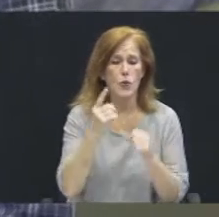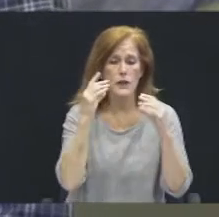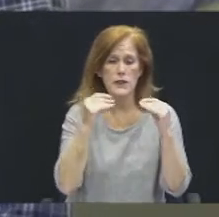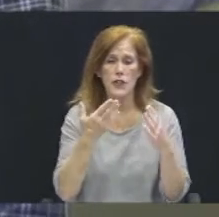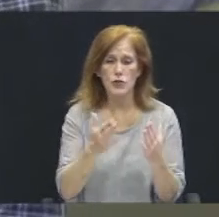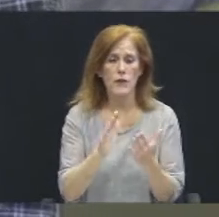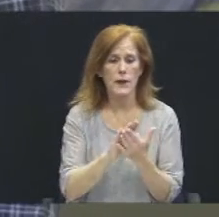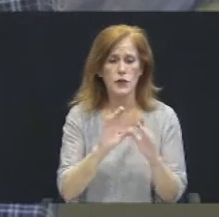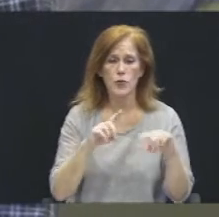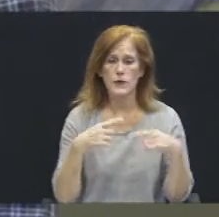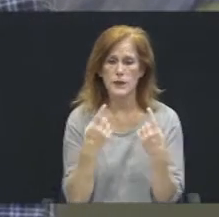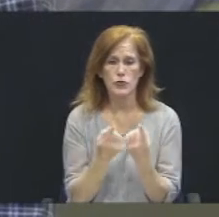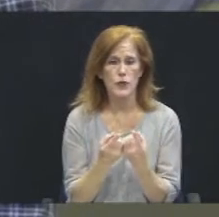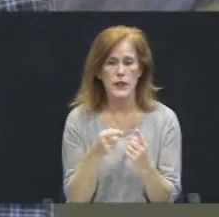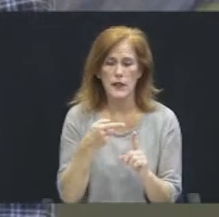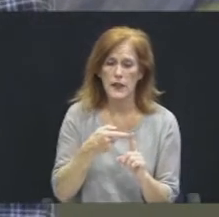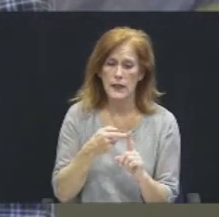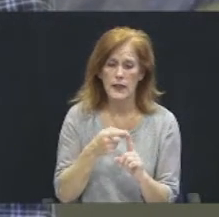that